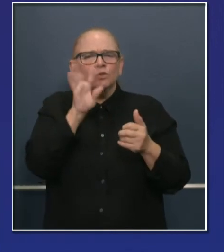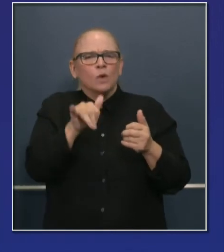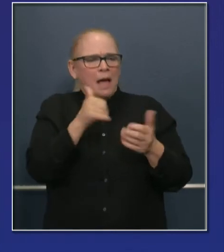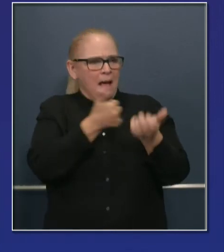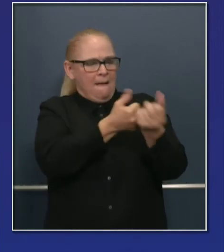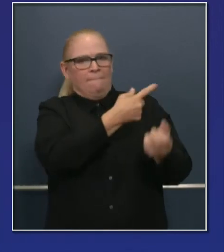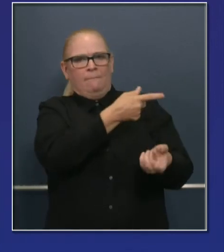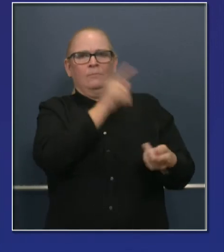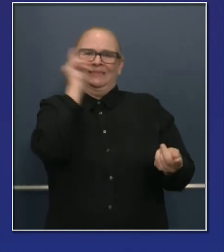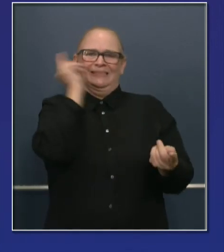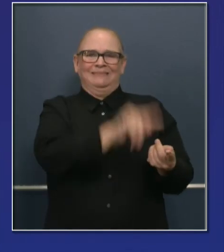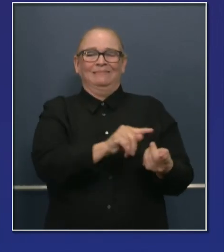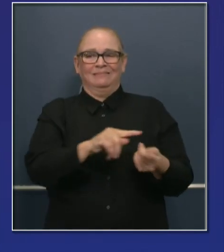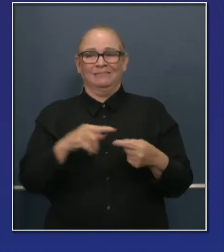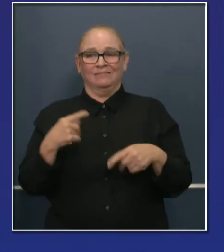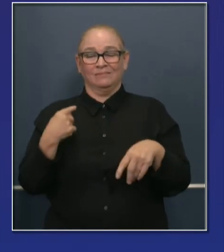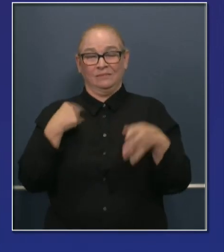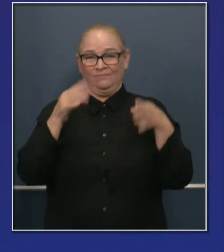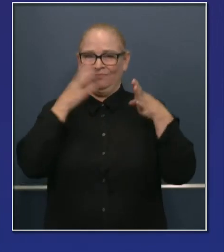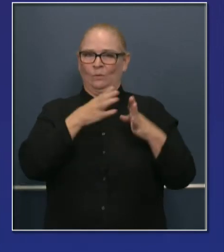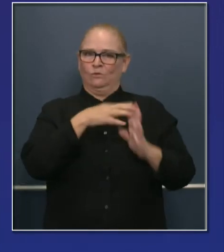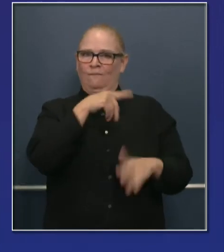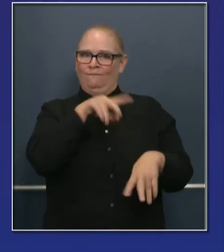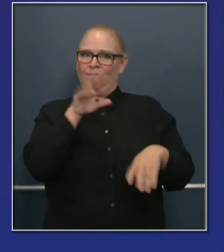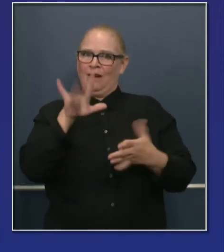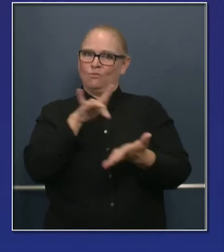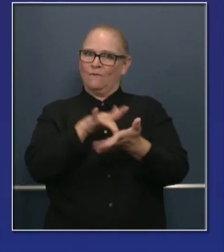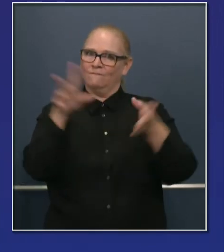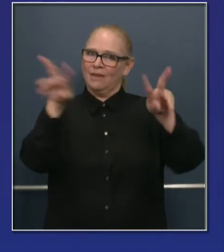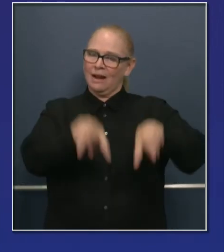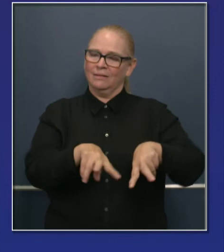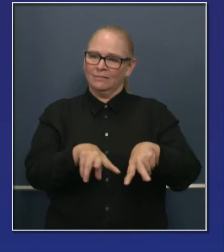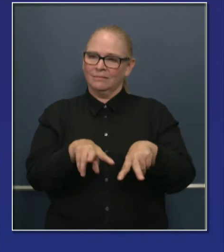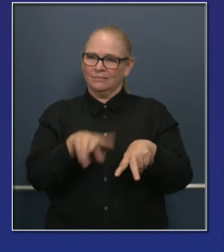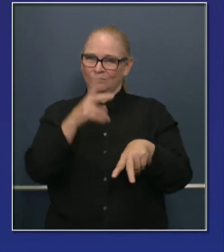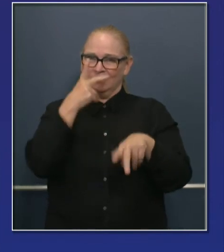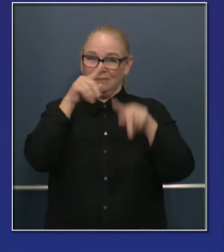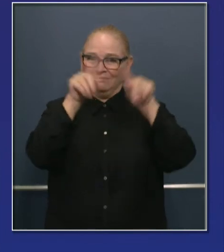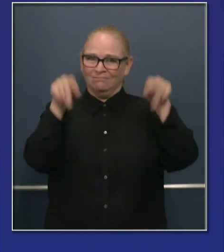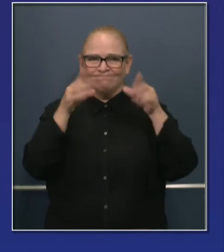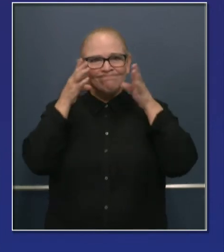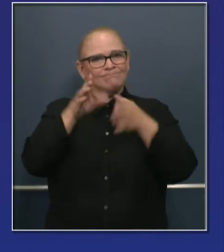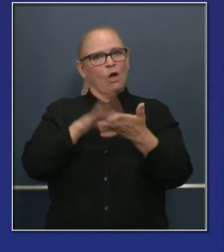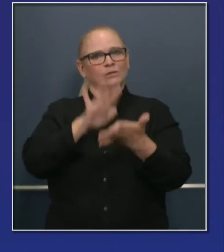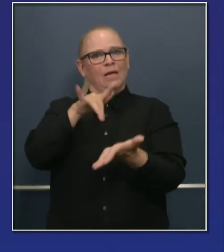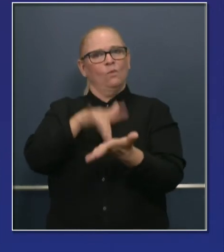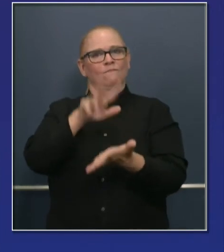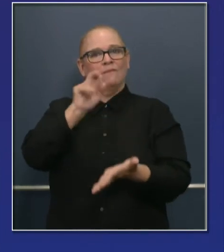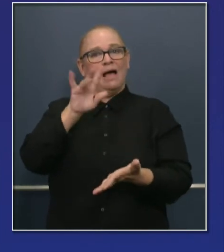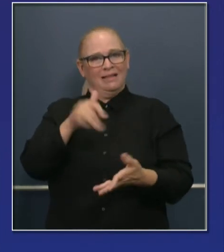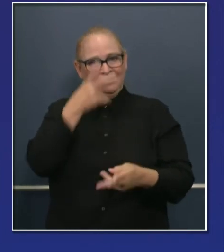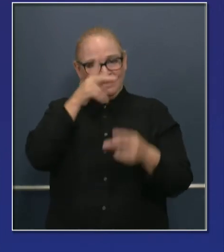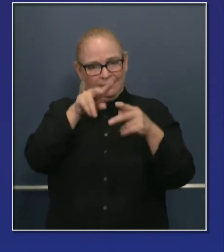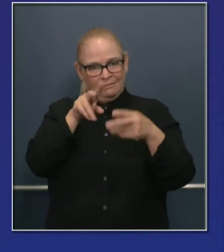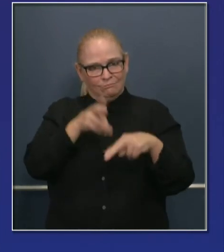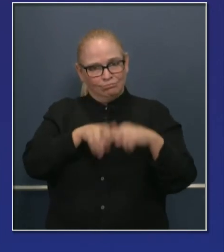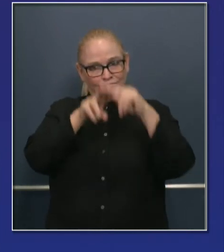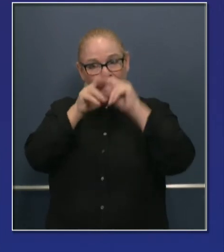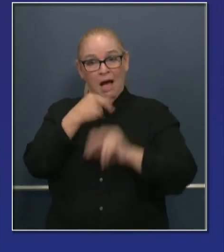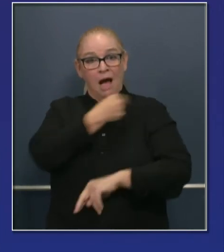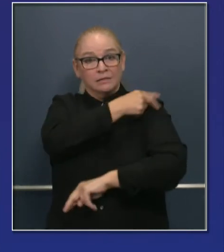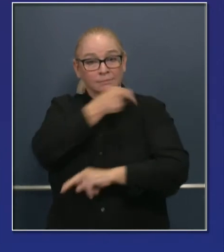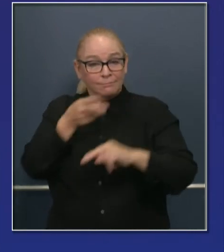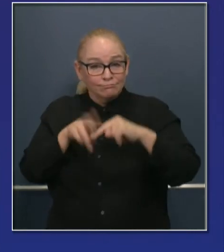Well, again, this slide underscores the concerns. You're starting to see the hospitalization and ICU rates increase, not